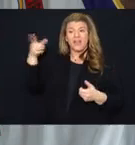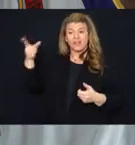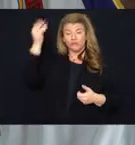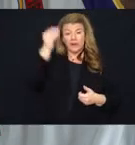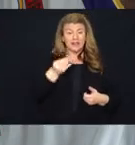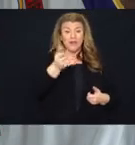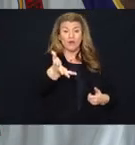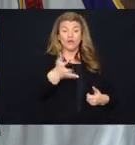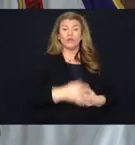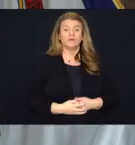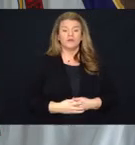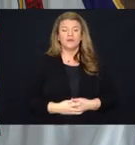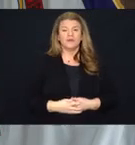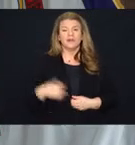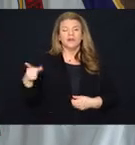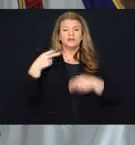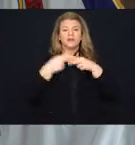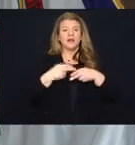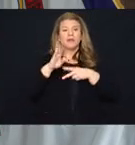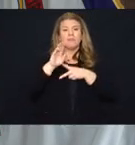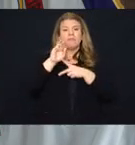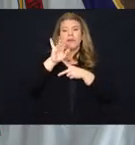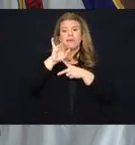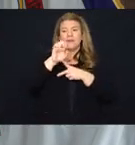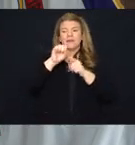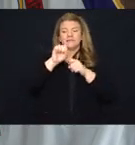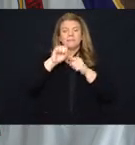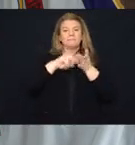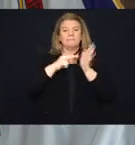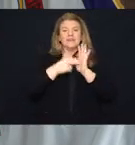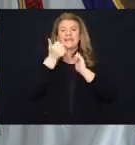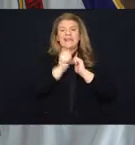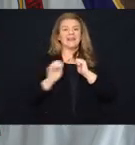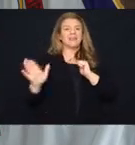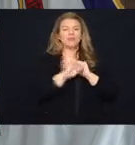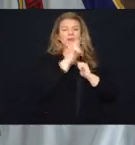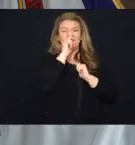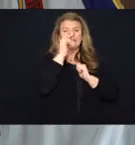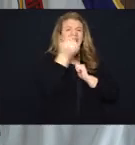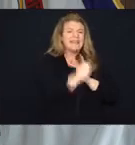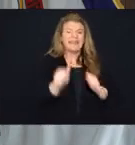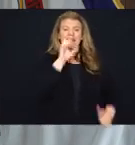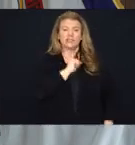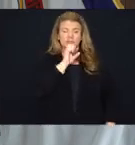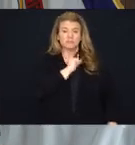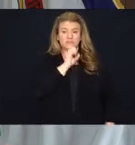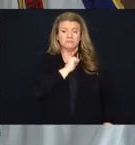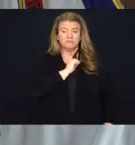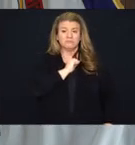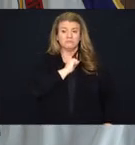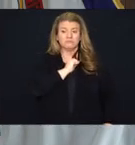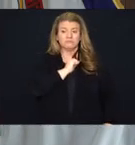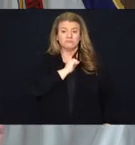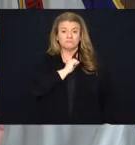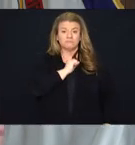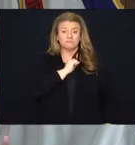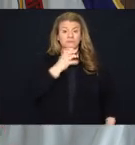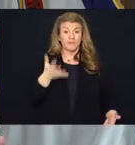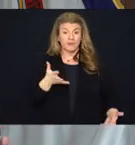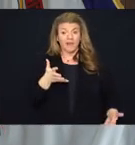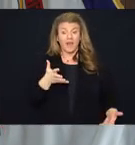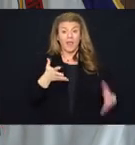babies, and by babies, I mean any of your kids at any age, are ending up,